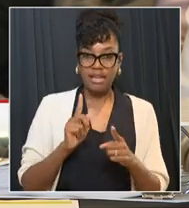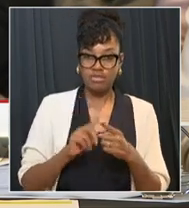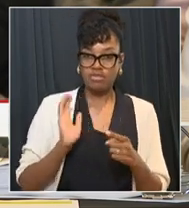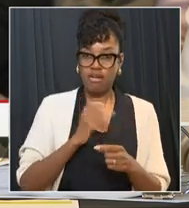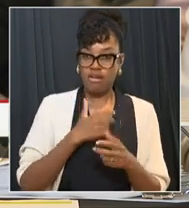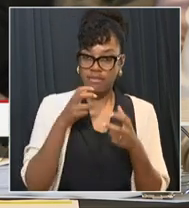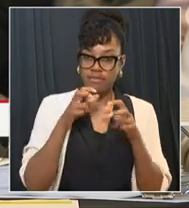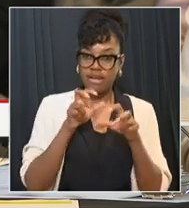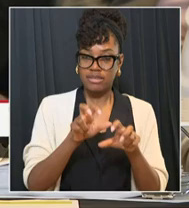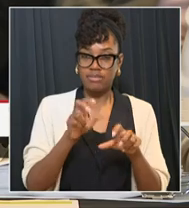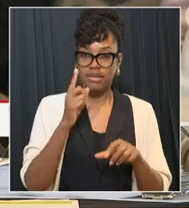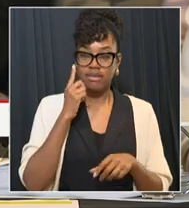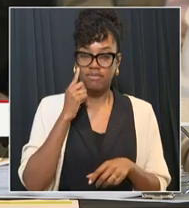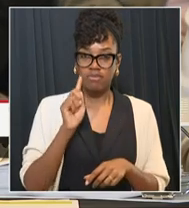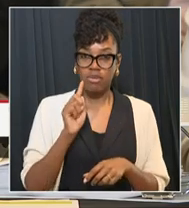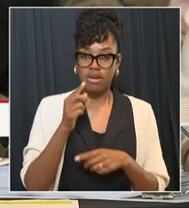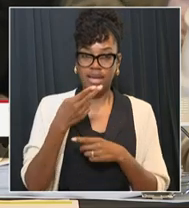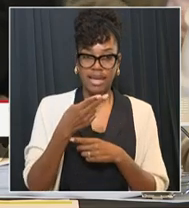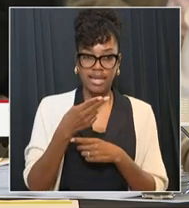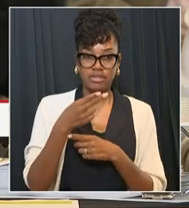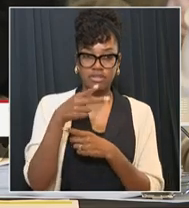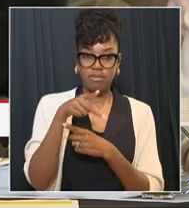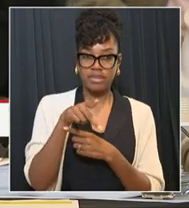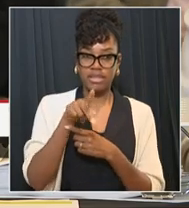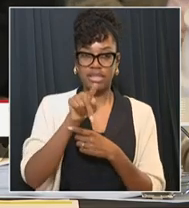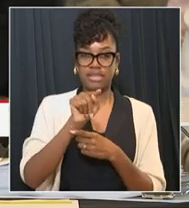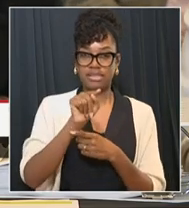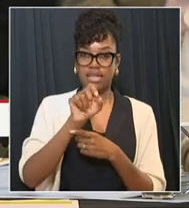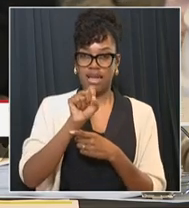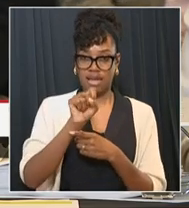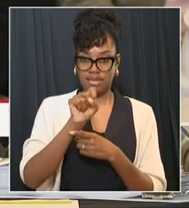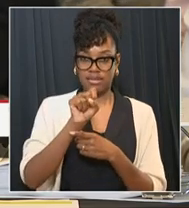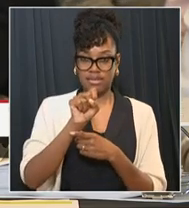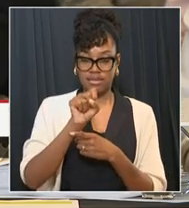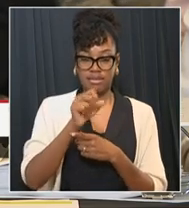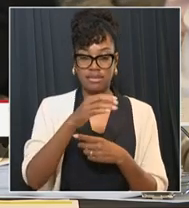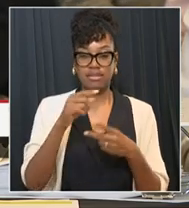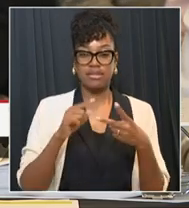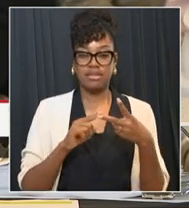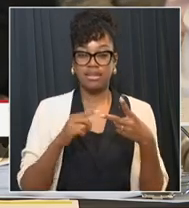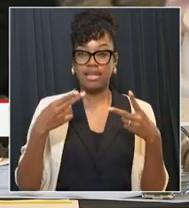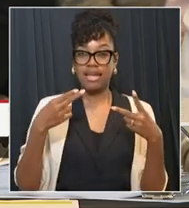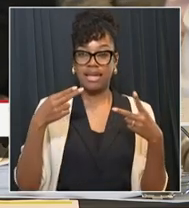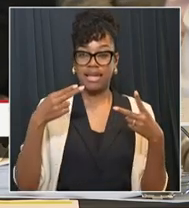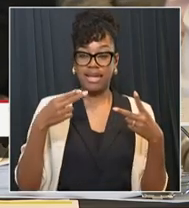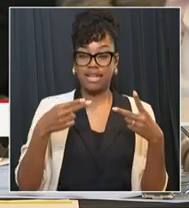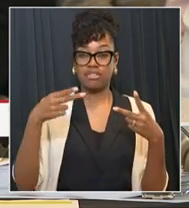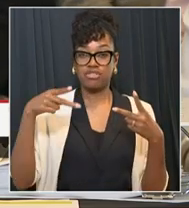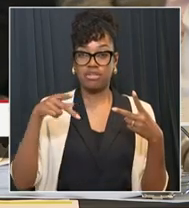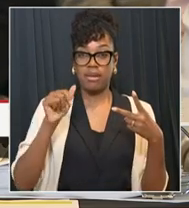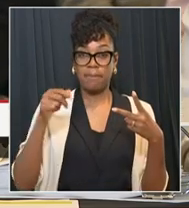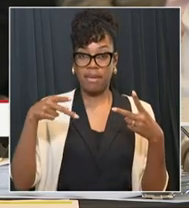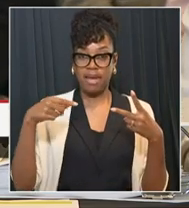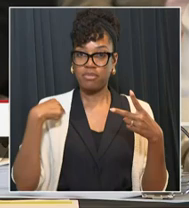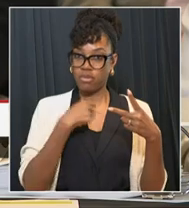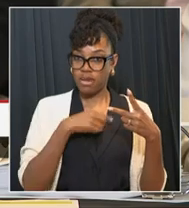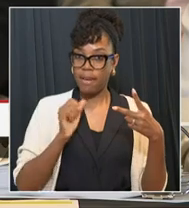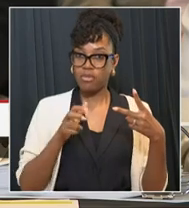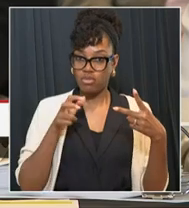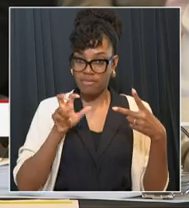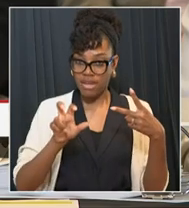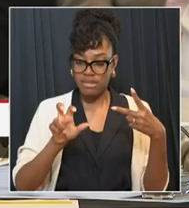$100 million. We continue to invest in HPAP, and we've made some changes to the